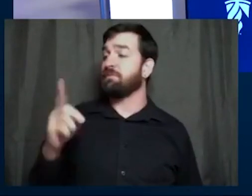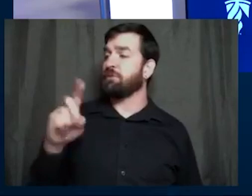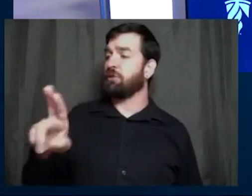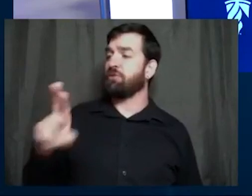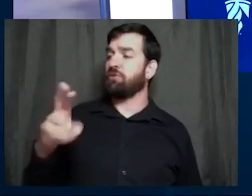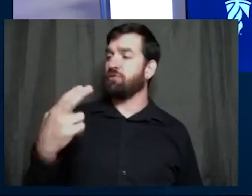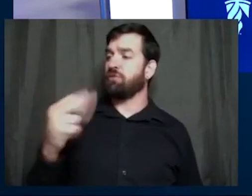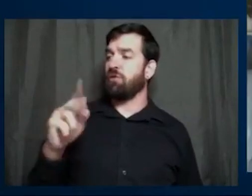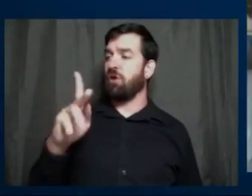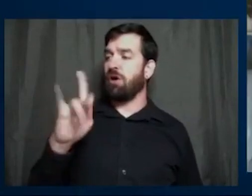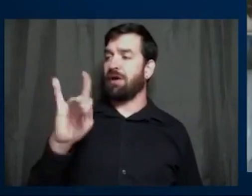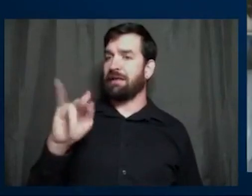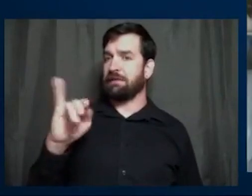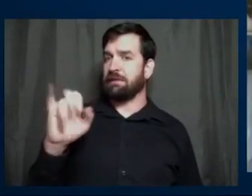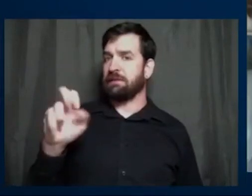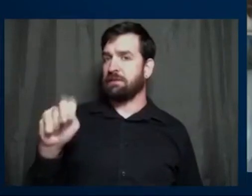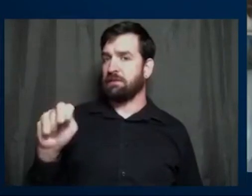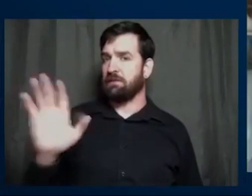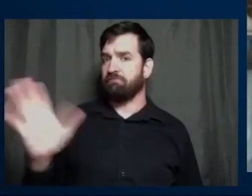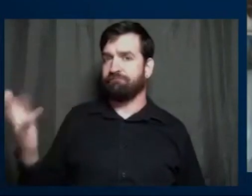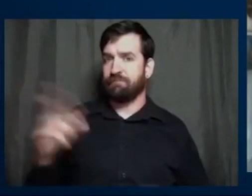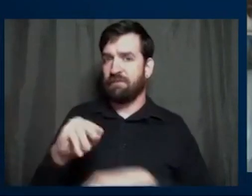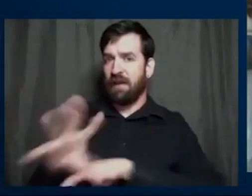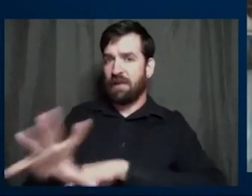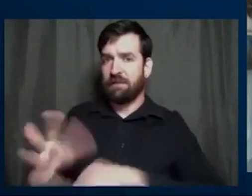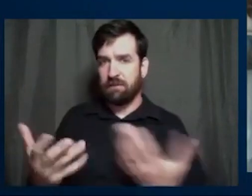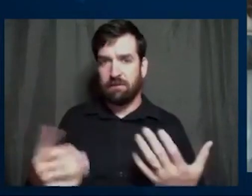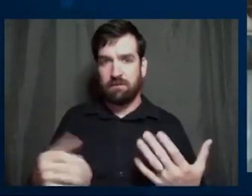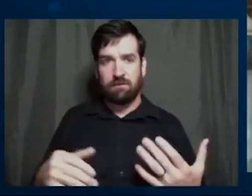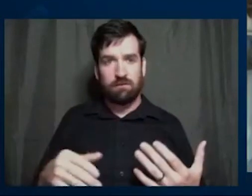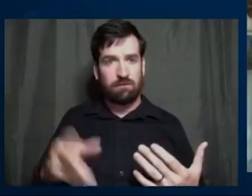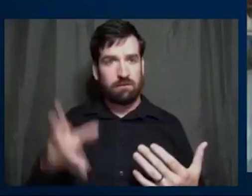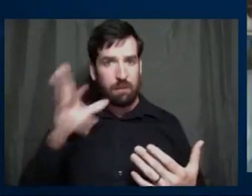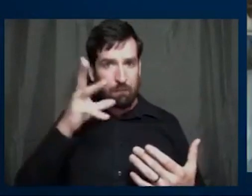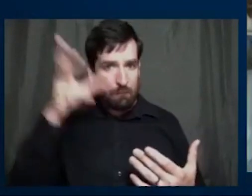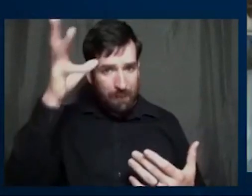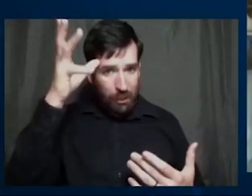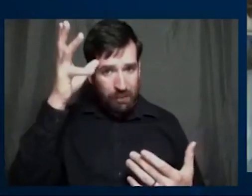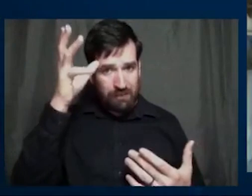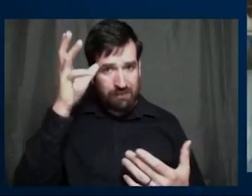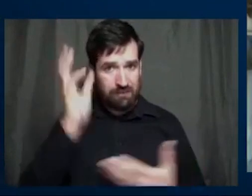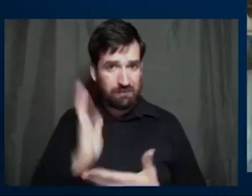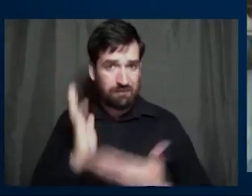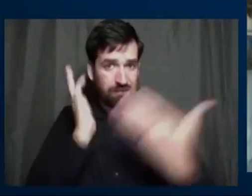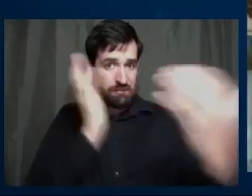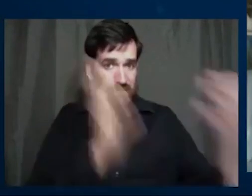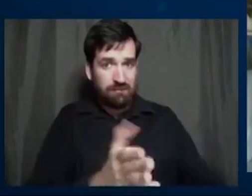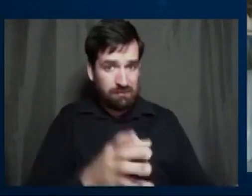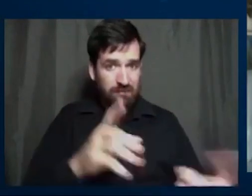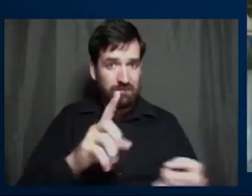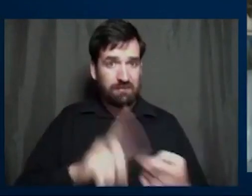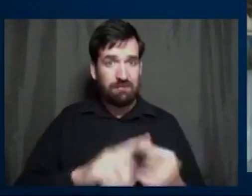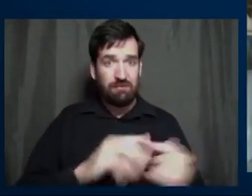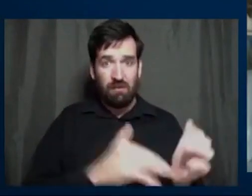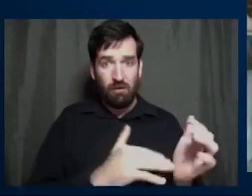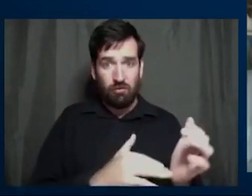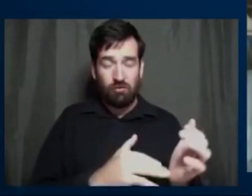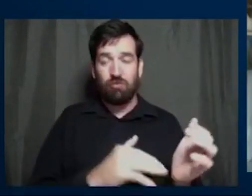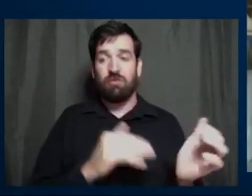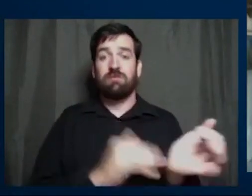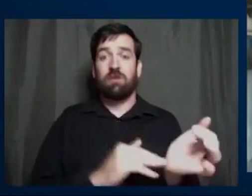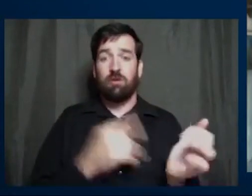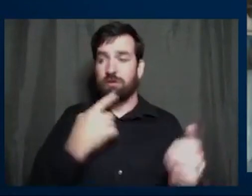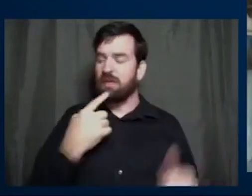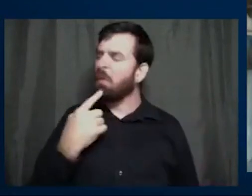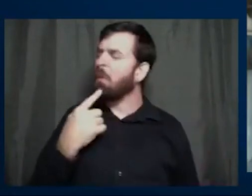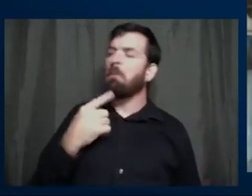Because I think, you get a parent to actually take their kid in, and then you have a doctor saying, I don't think it's that, but